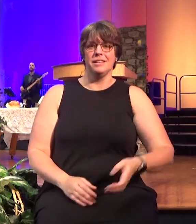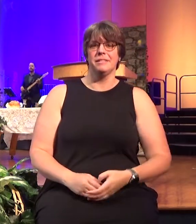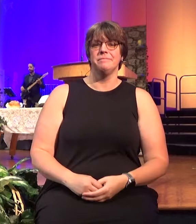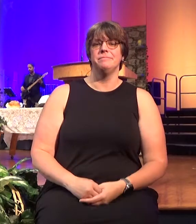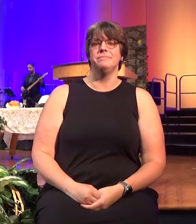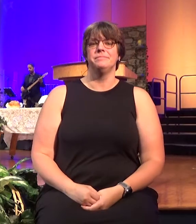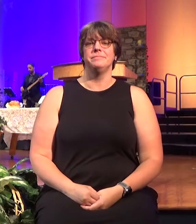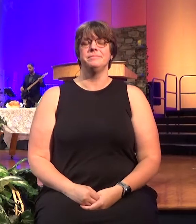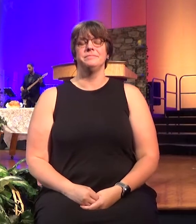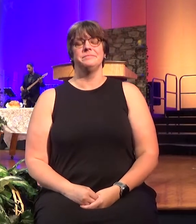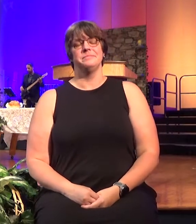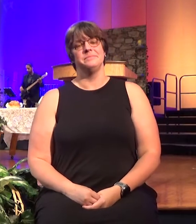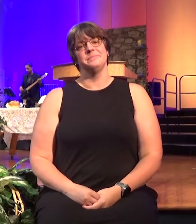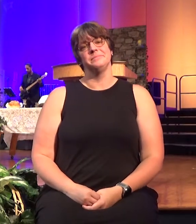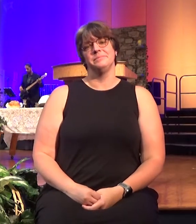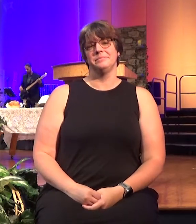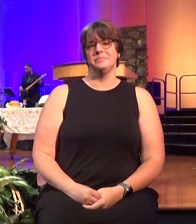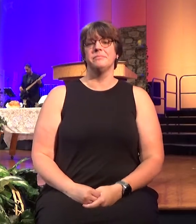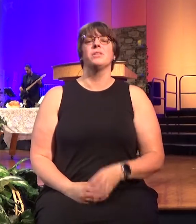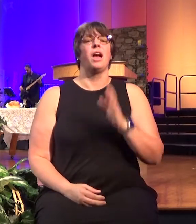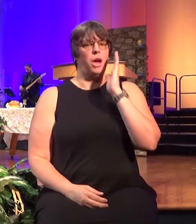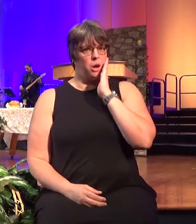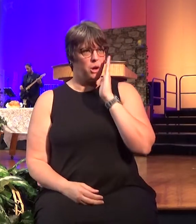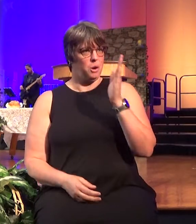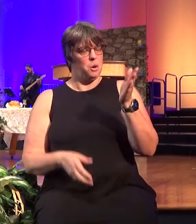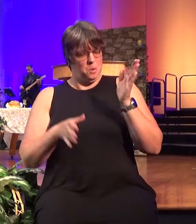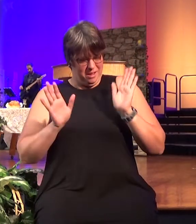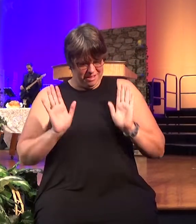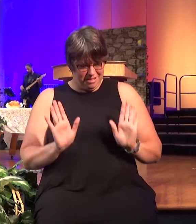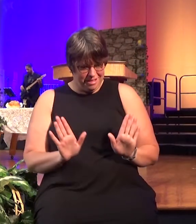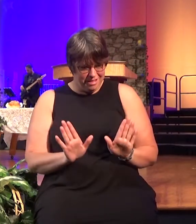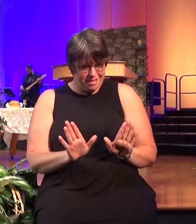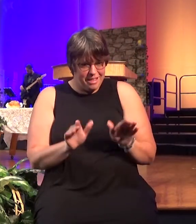high. I will lift off and